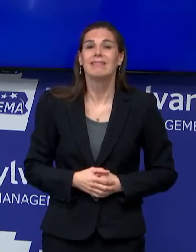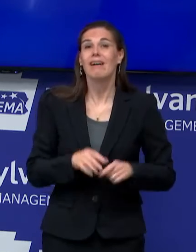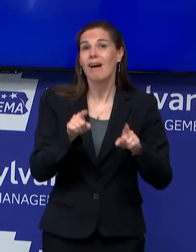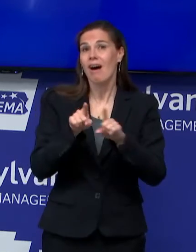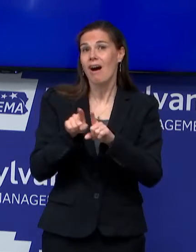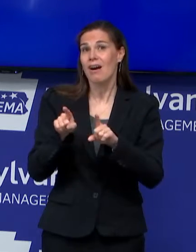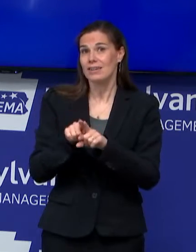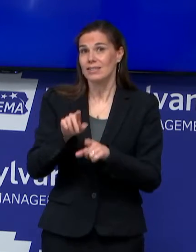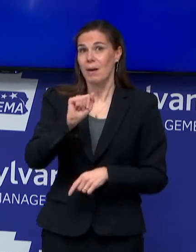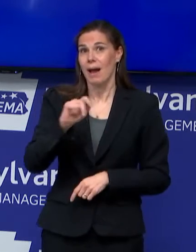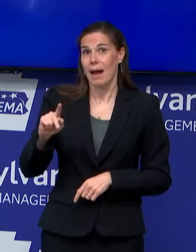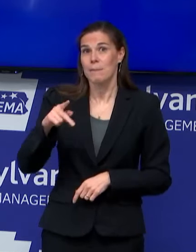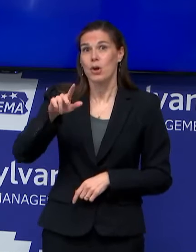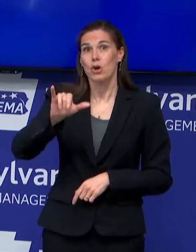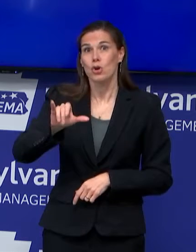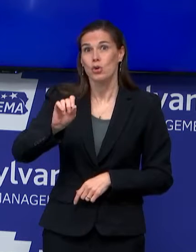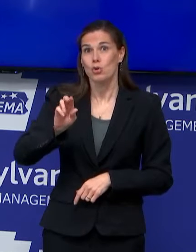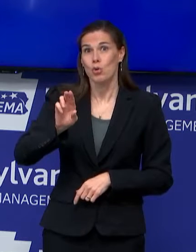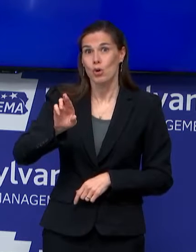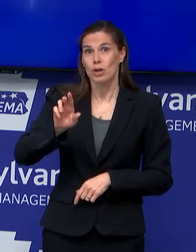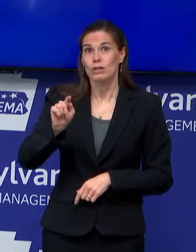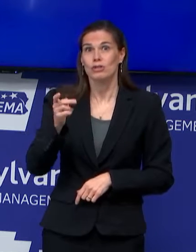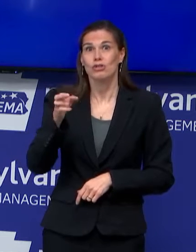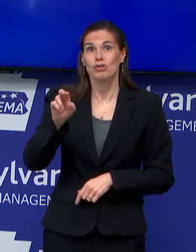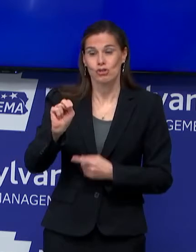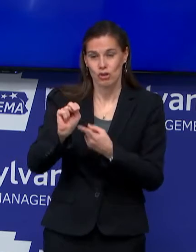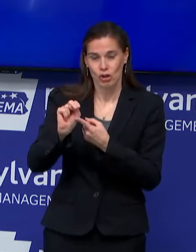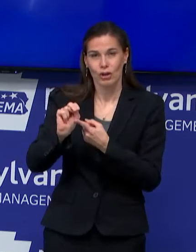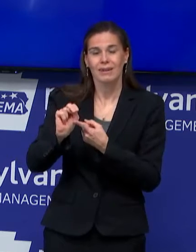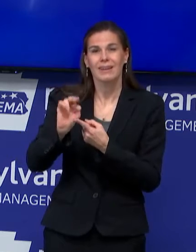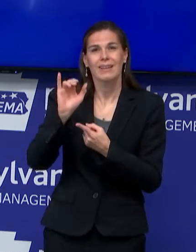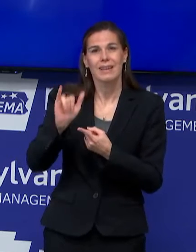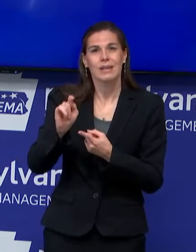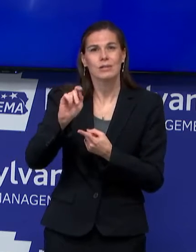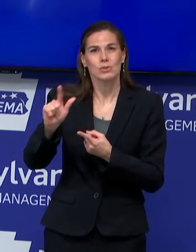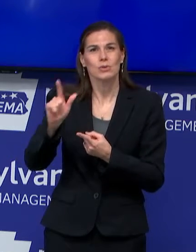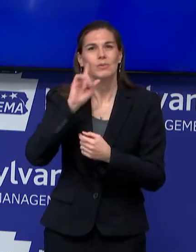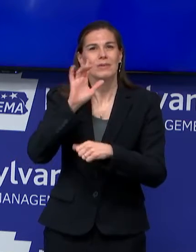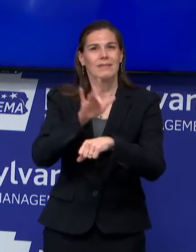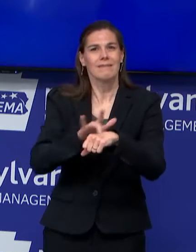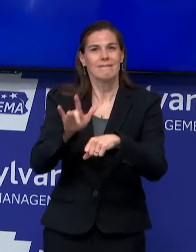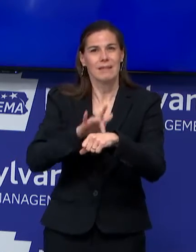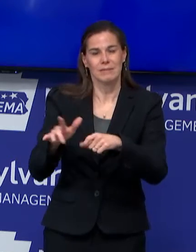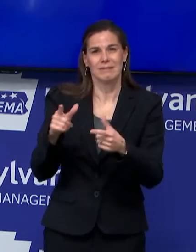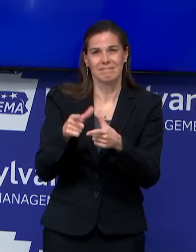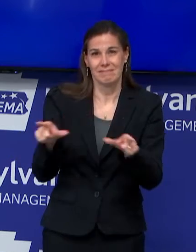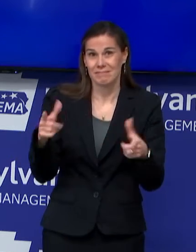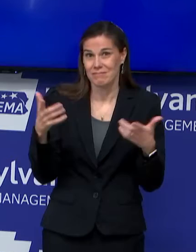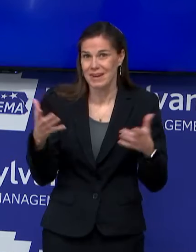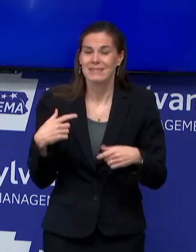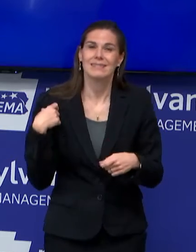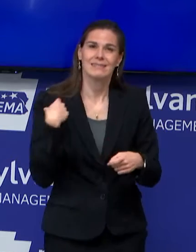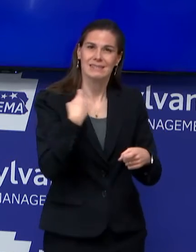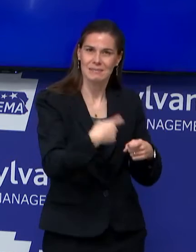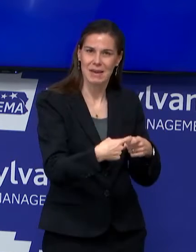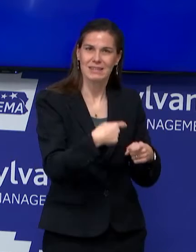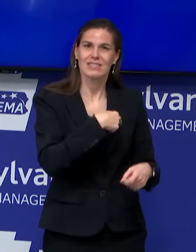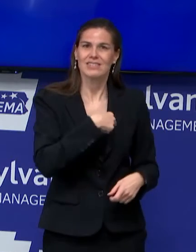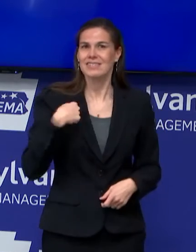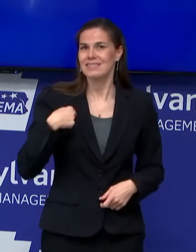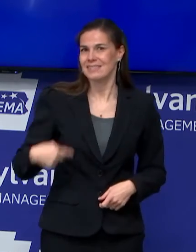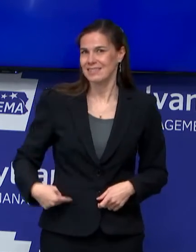tool. By the middle of next week, Your Turn will be available in several languages, including Spanish, Chinese, and